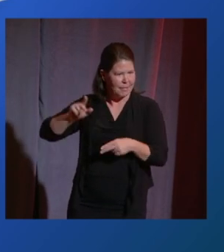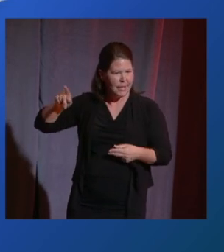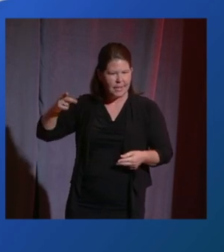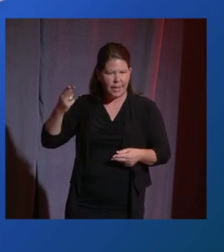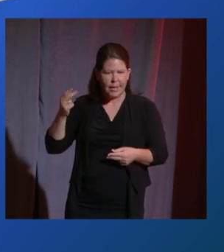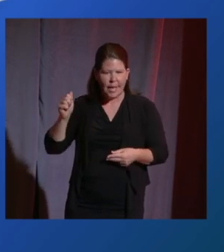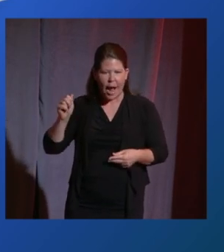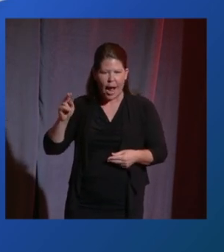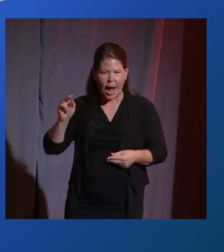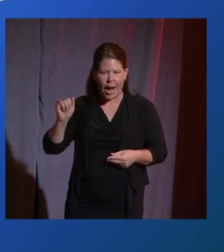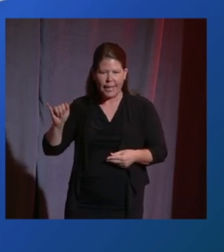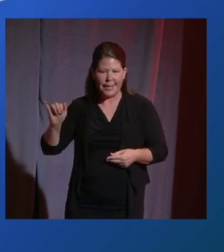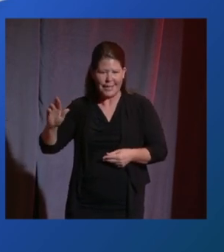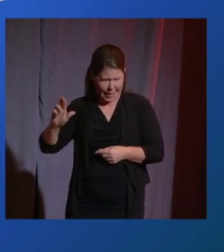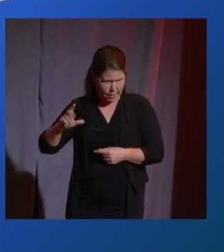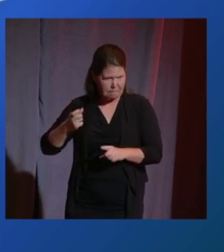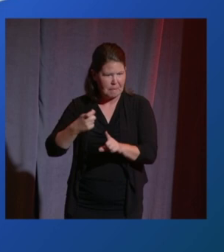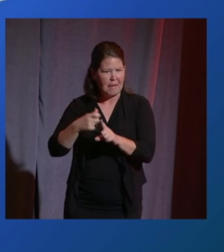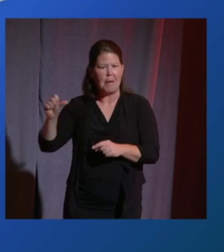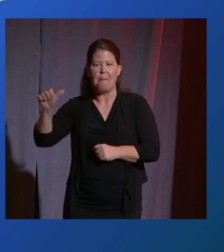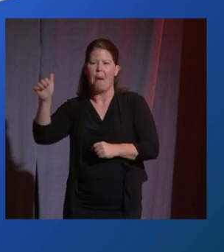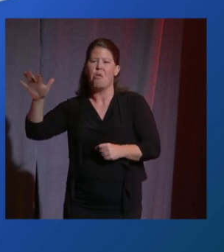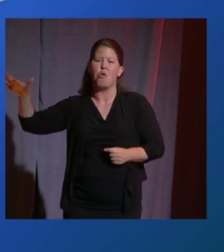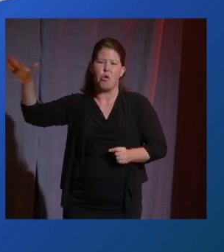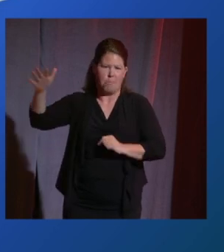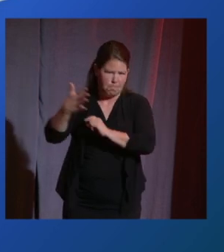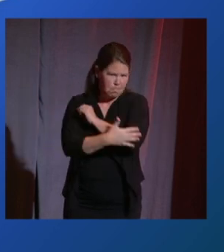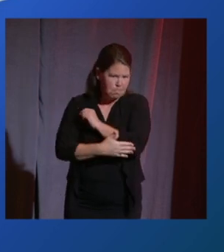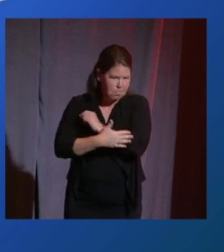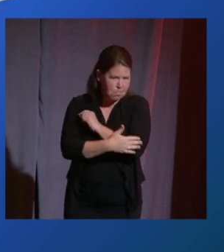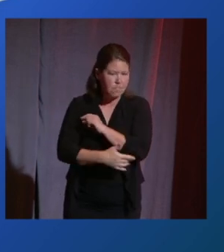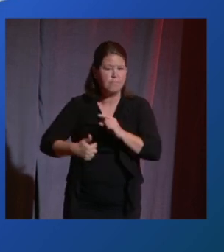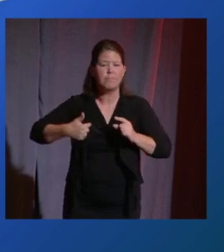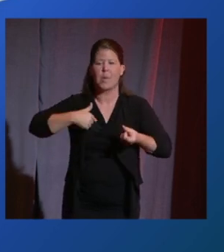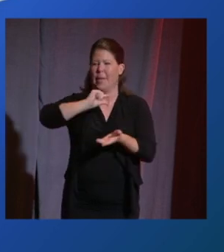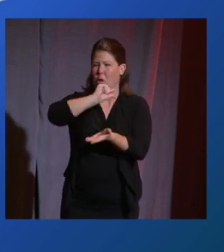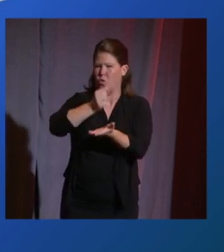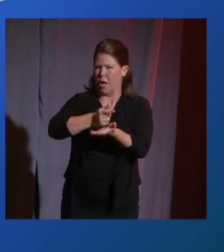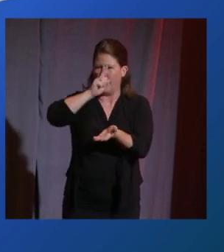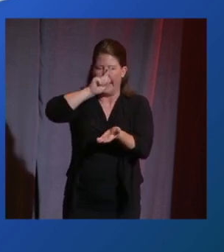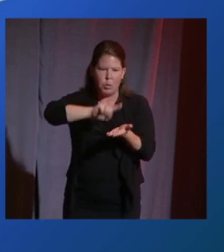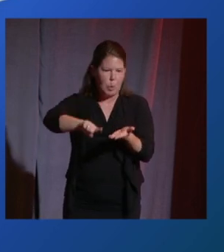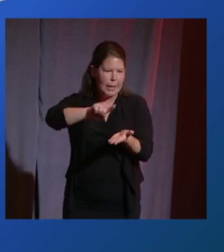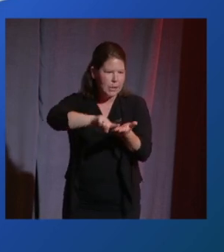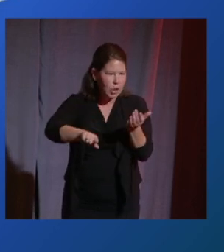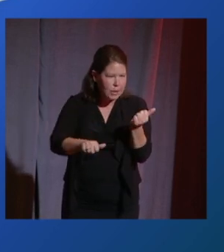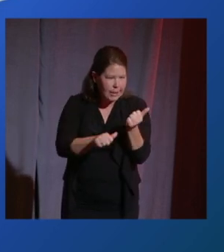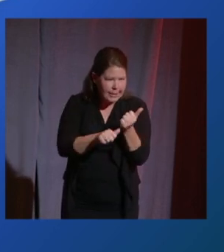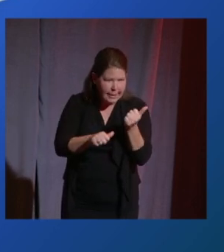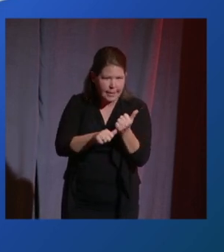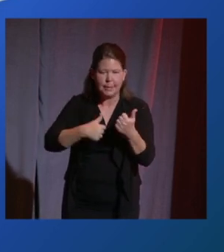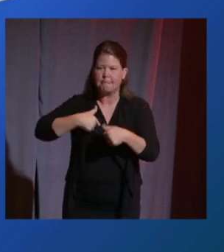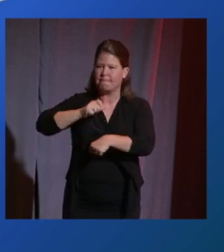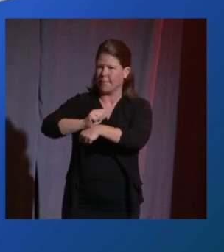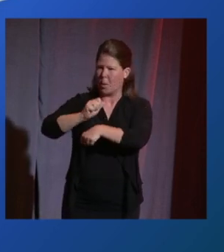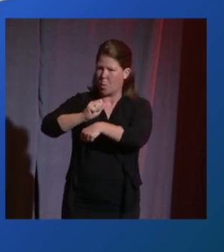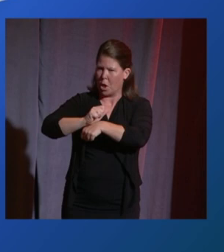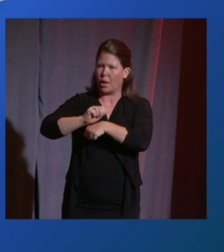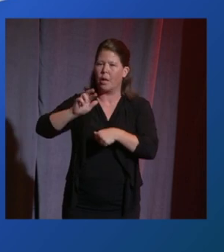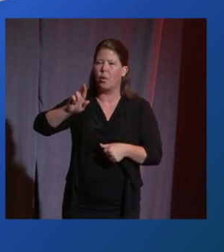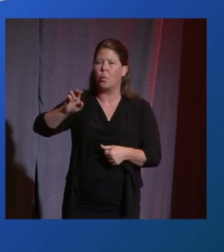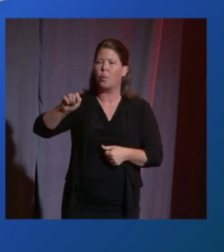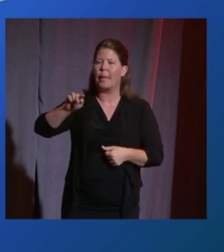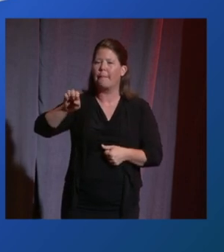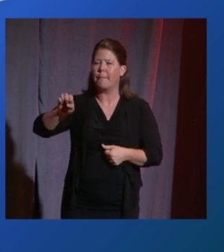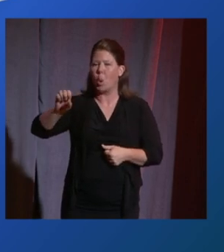and I'm a graduate research assistant here at St Louis University I work in a remote sensing lab by St Louis University and it